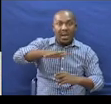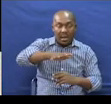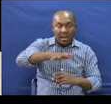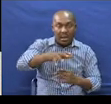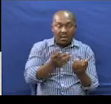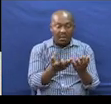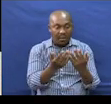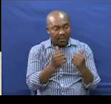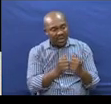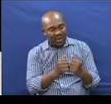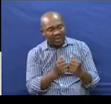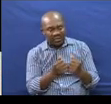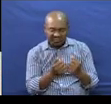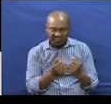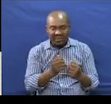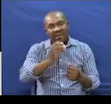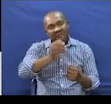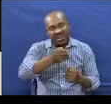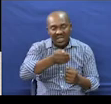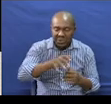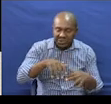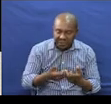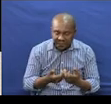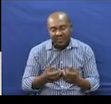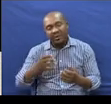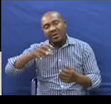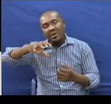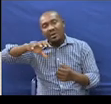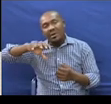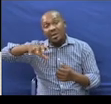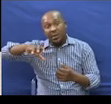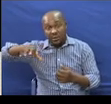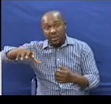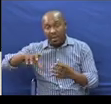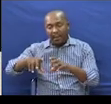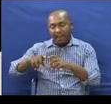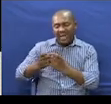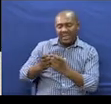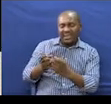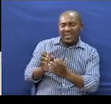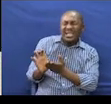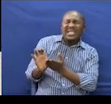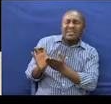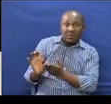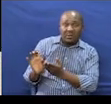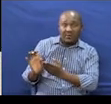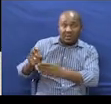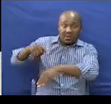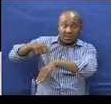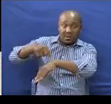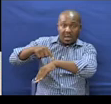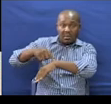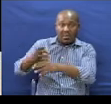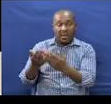whether it is a village, whether it is a regions, but in a specific period of time, such as it